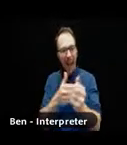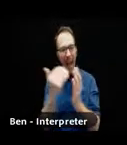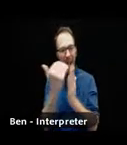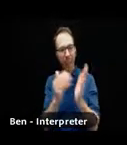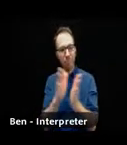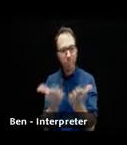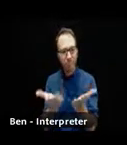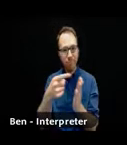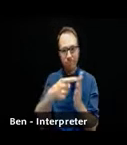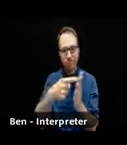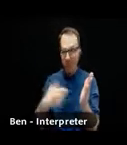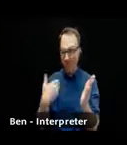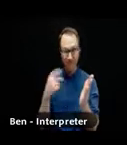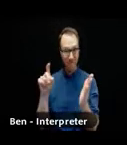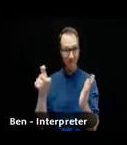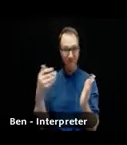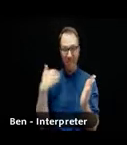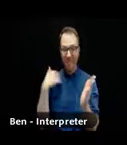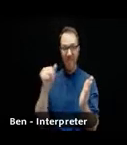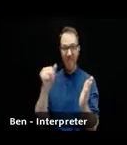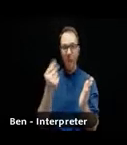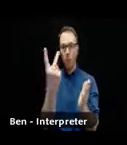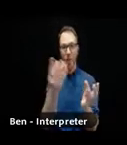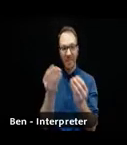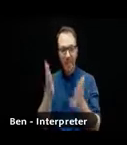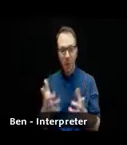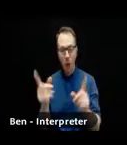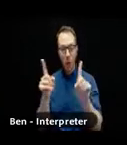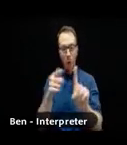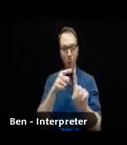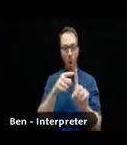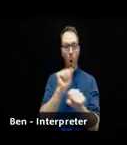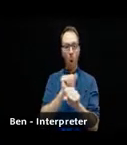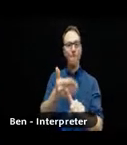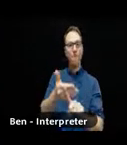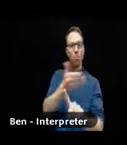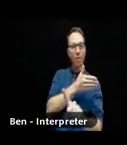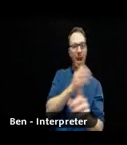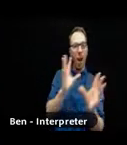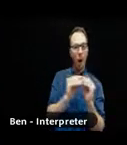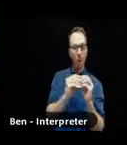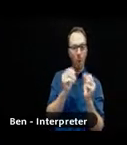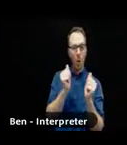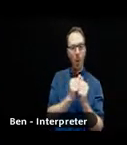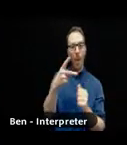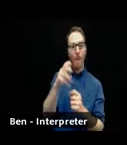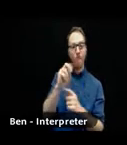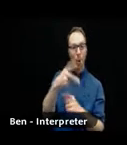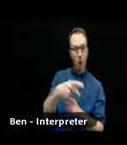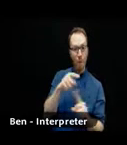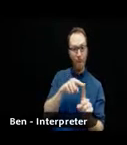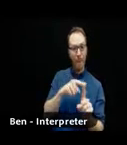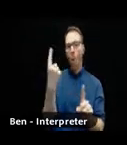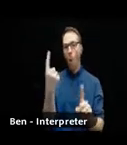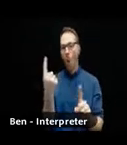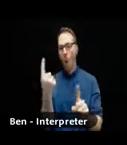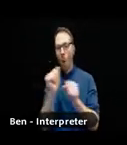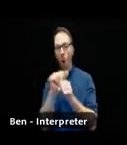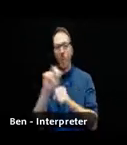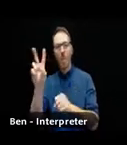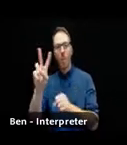about I've heard there can be two facilitators, one that works pre-conference with the perpetrator and one that works with the victim